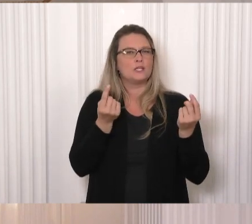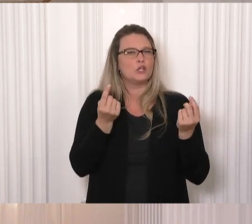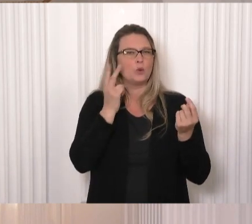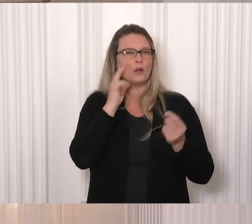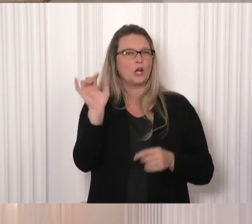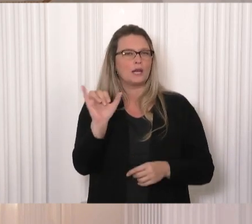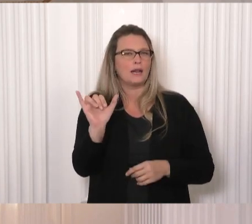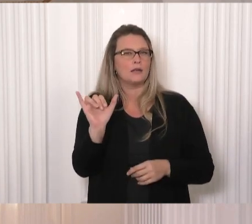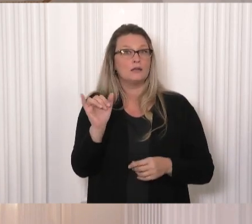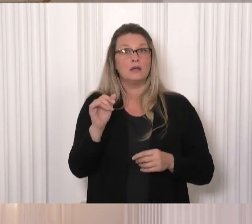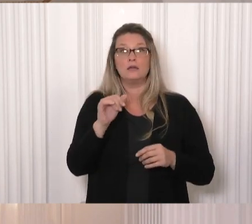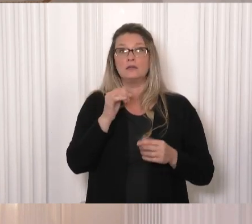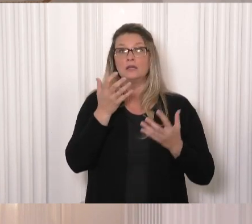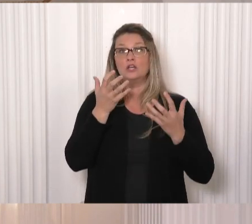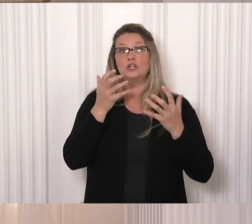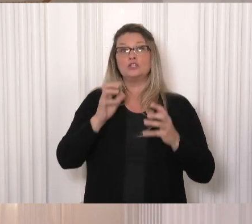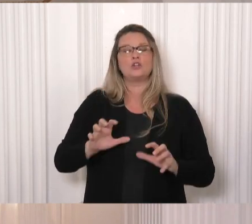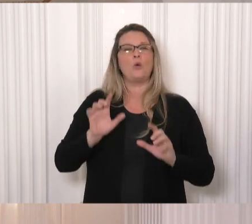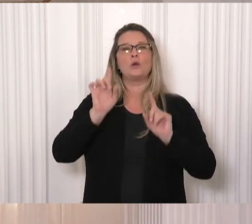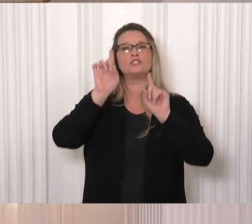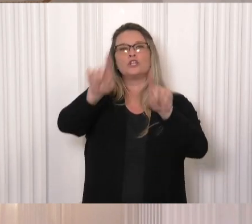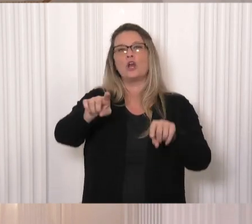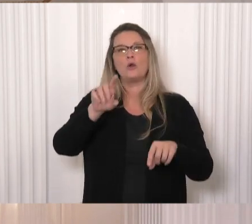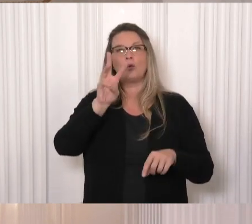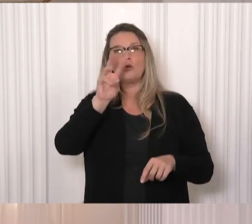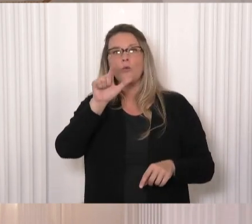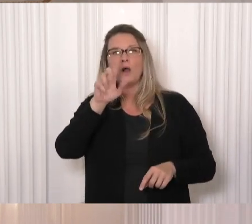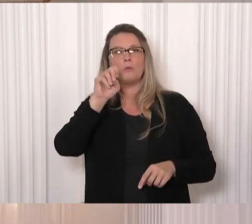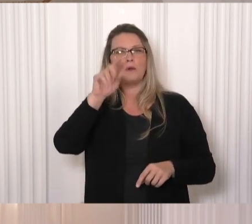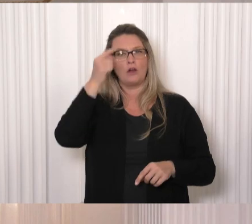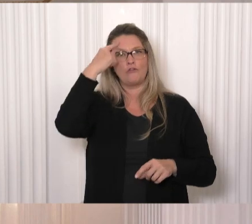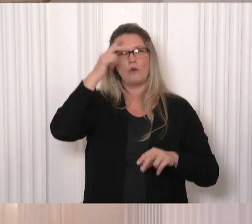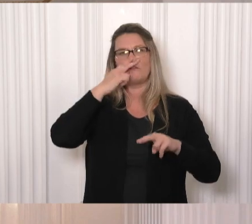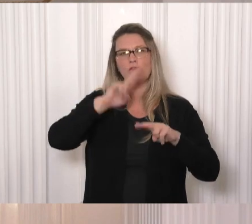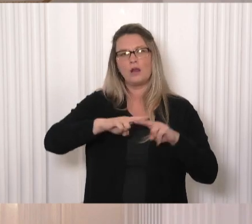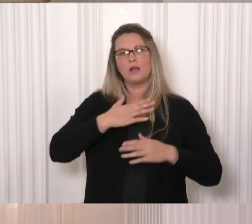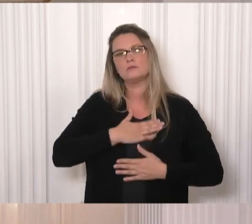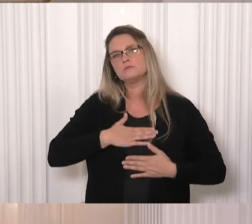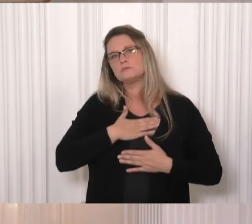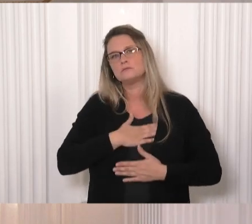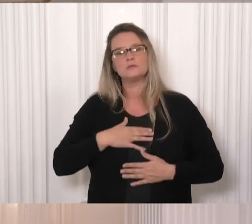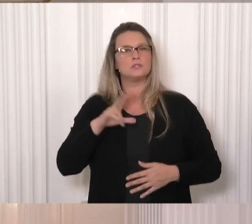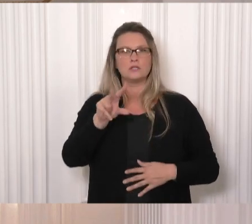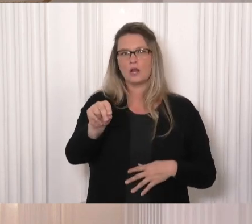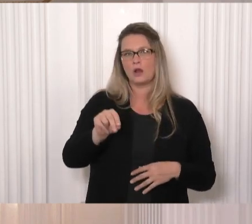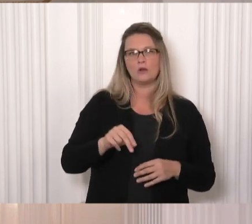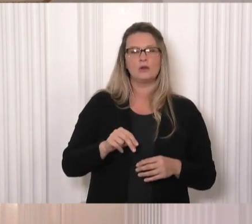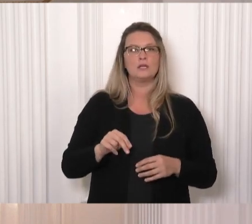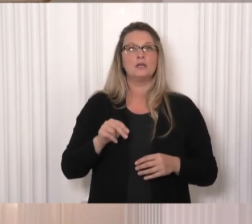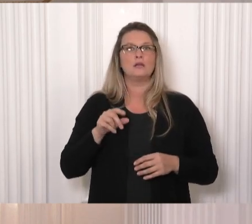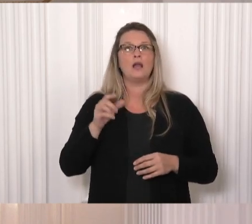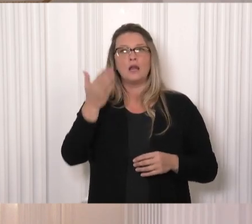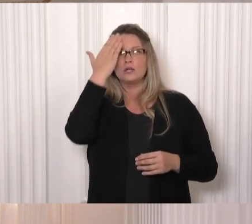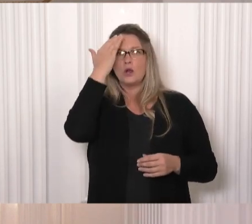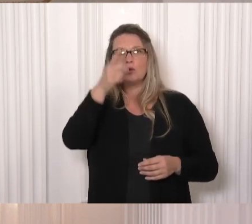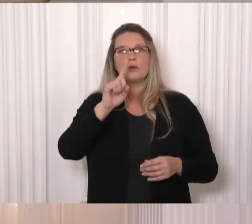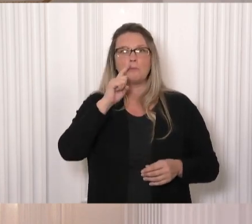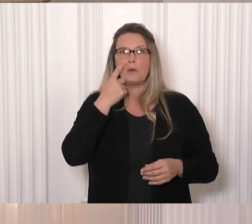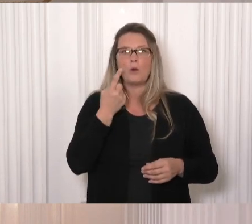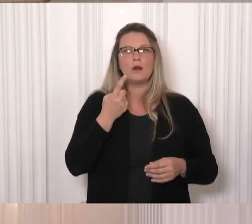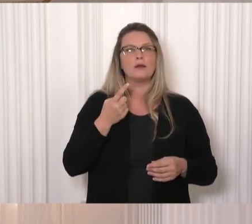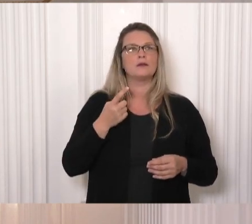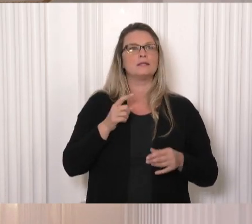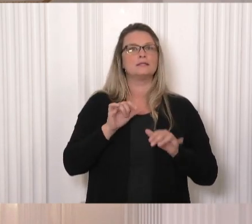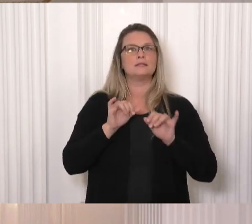you don't go to Walmart and just entertain yourself. You don't, maybe you're going stir crazy. You can spend your time with your